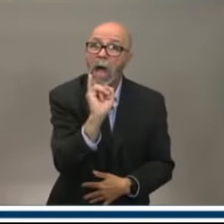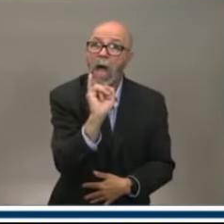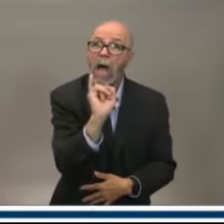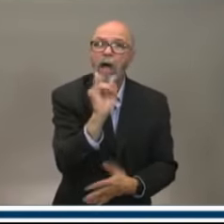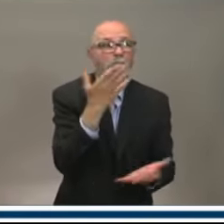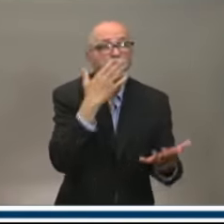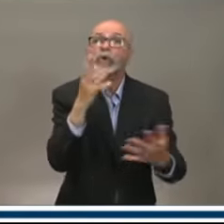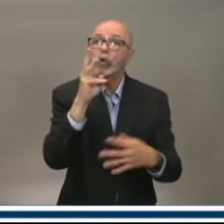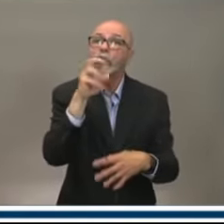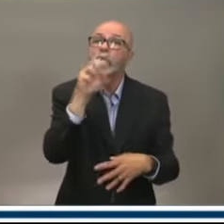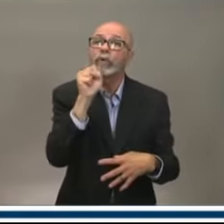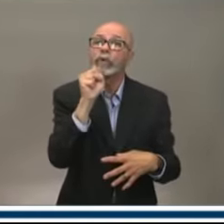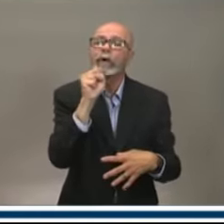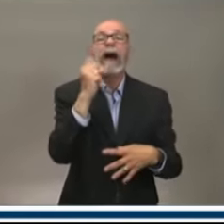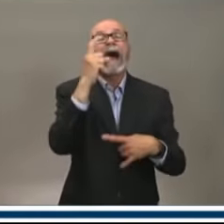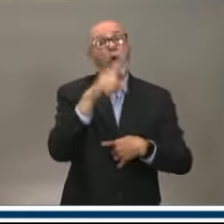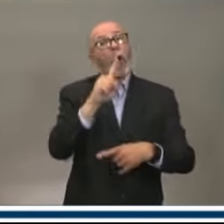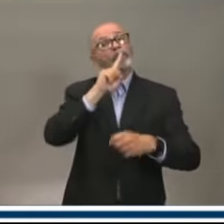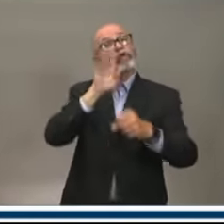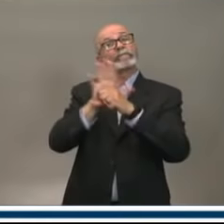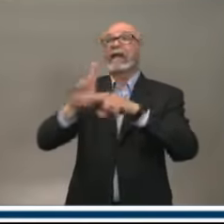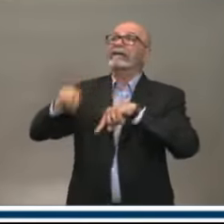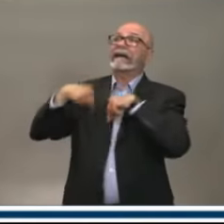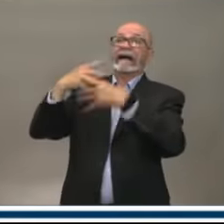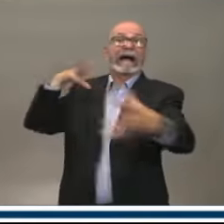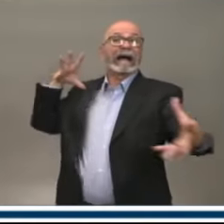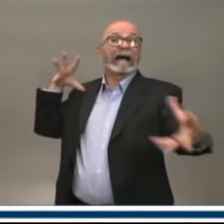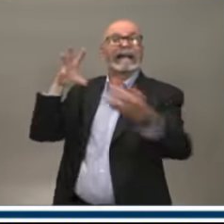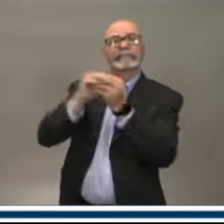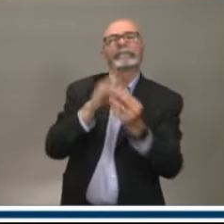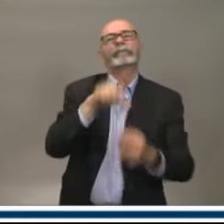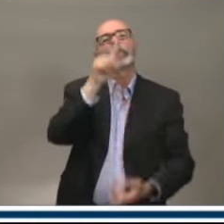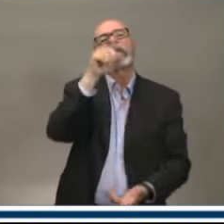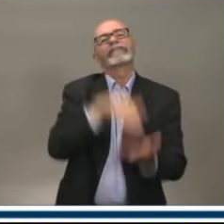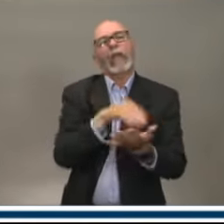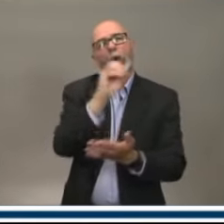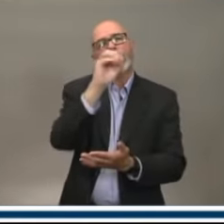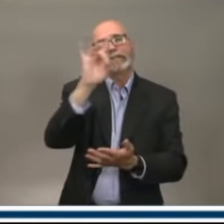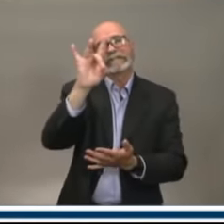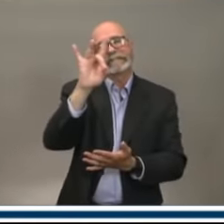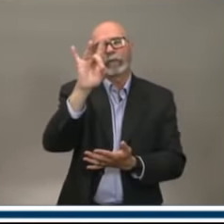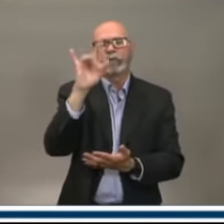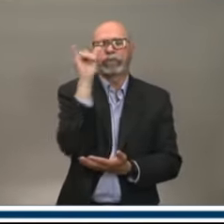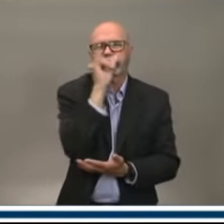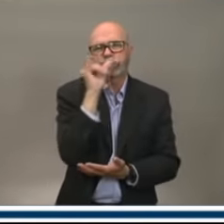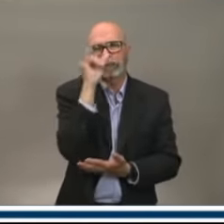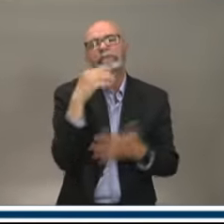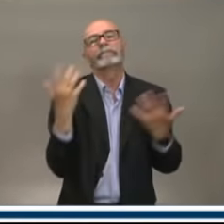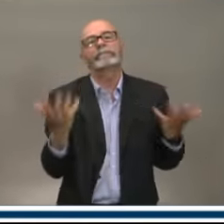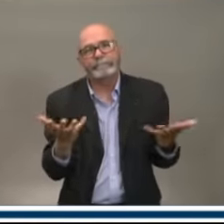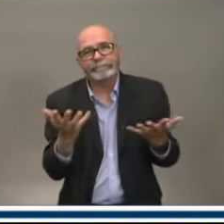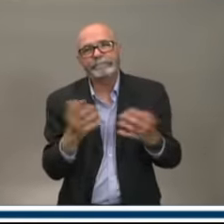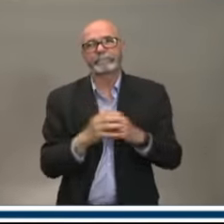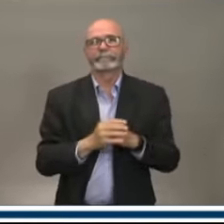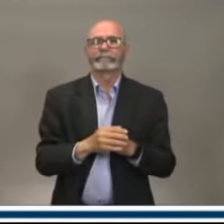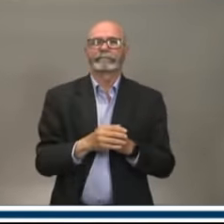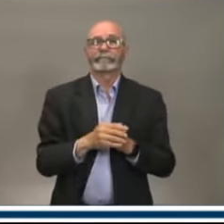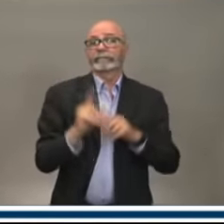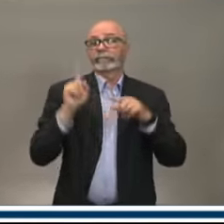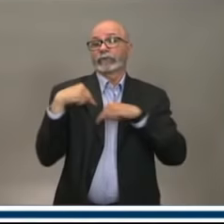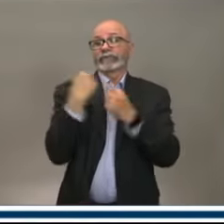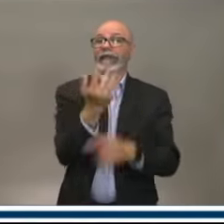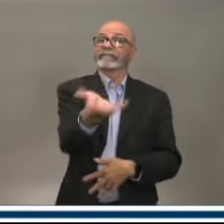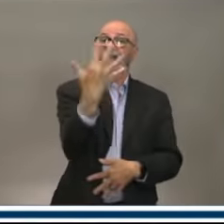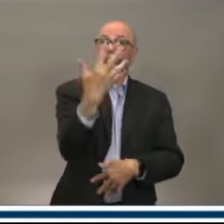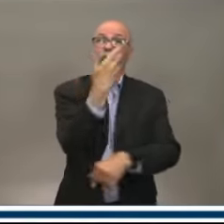number of confirmed cases in Nova Scotia to 1,008. We currently have 5 individuals in hospital. 2 of those are